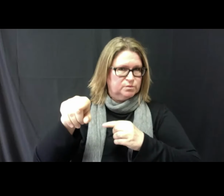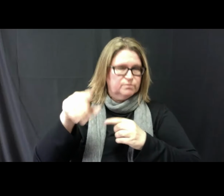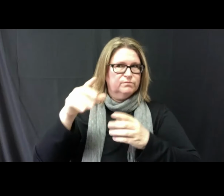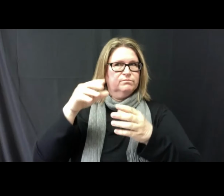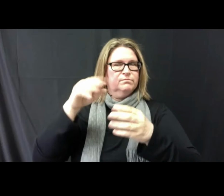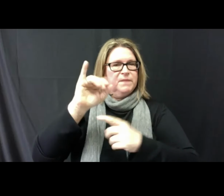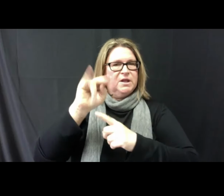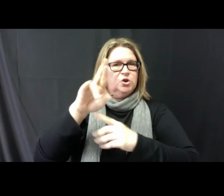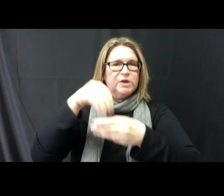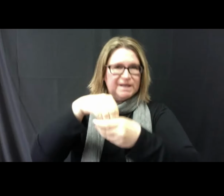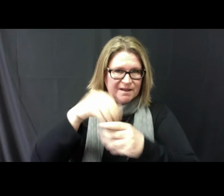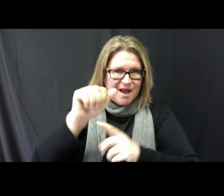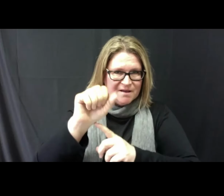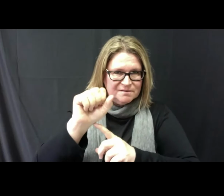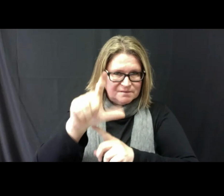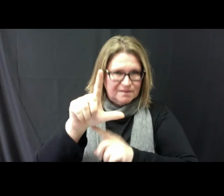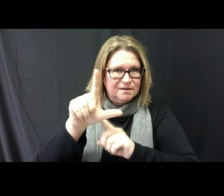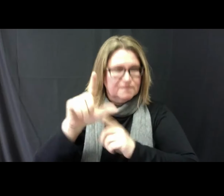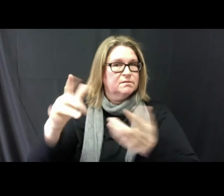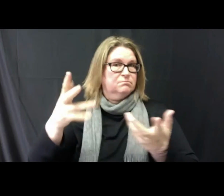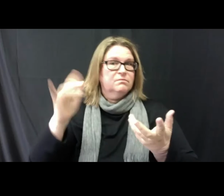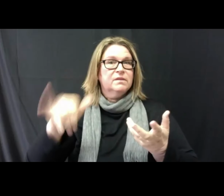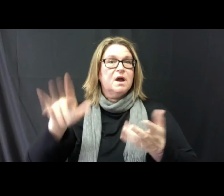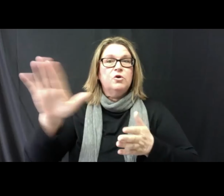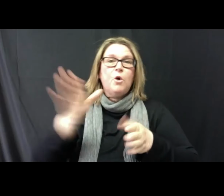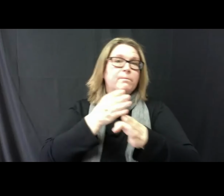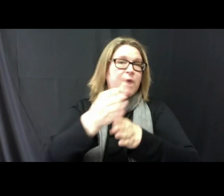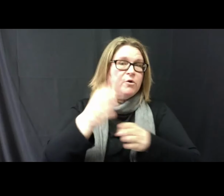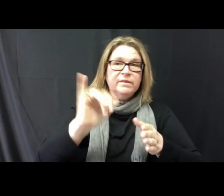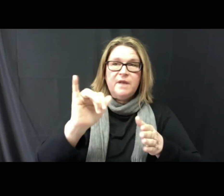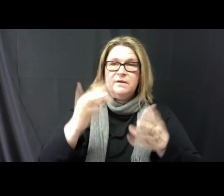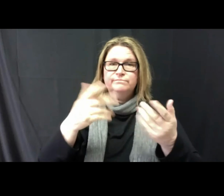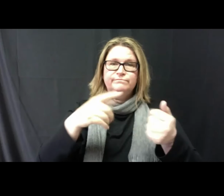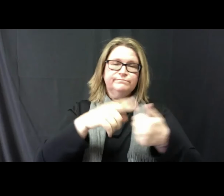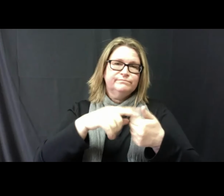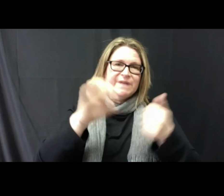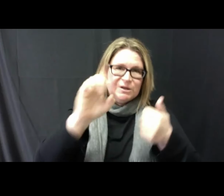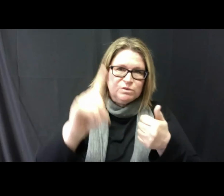hold on one moment, please. The chat is just blocking the interpreter's view.